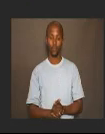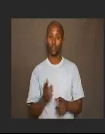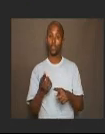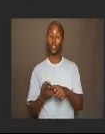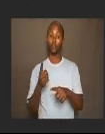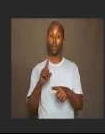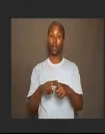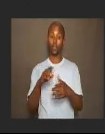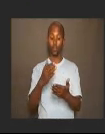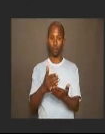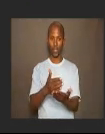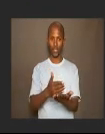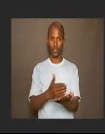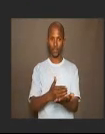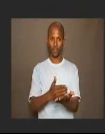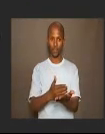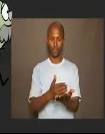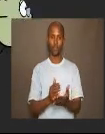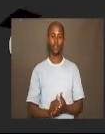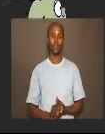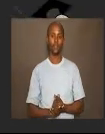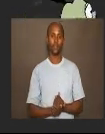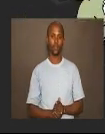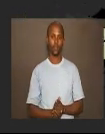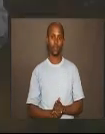Let's get back to our lesson.